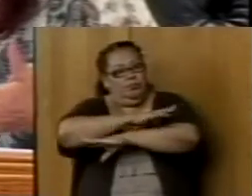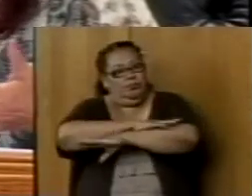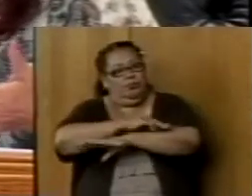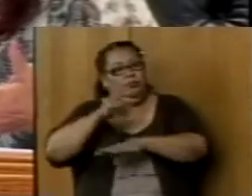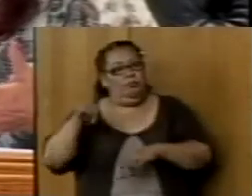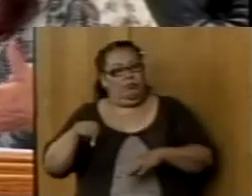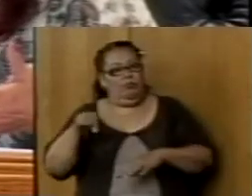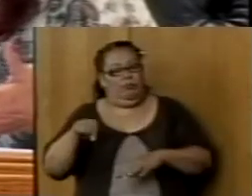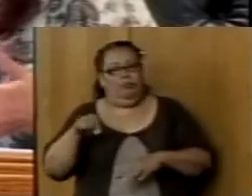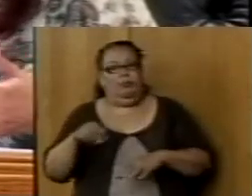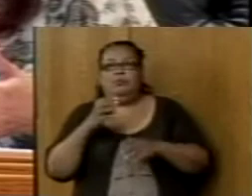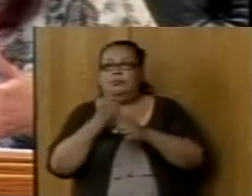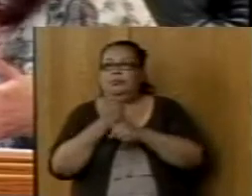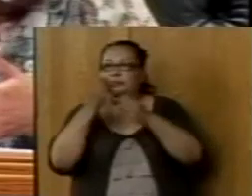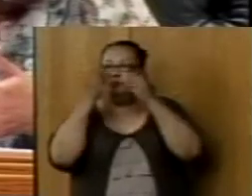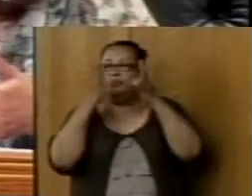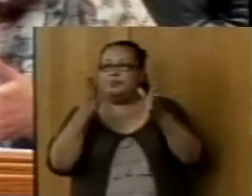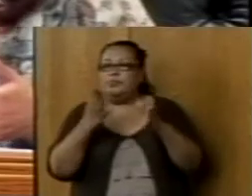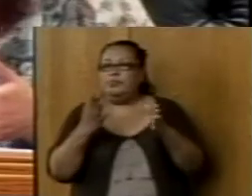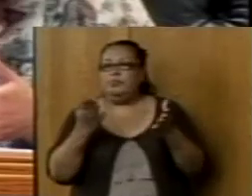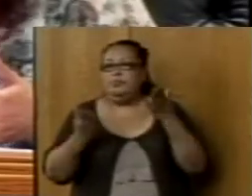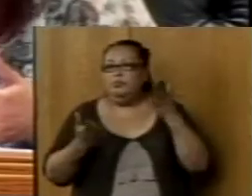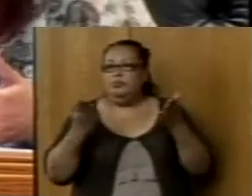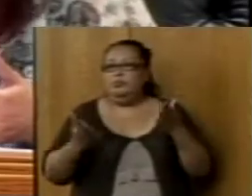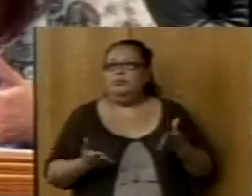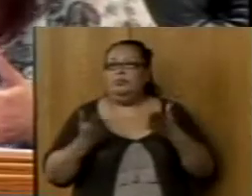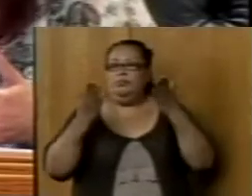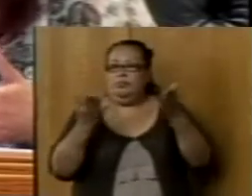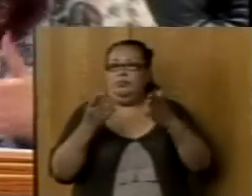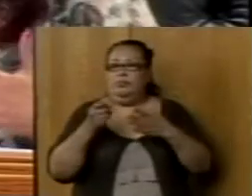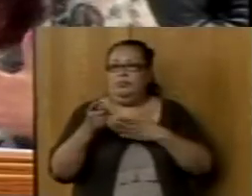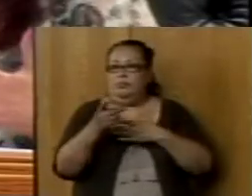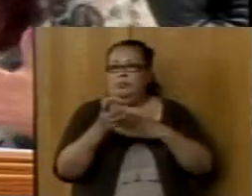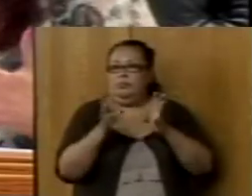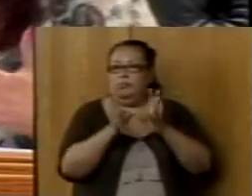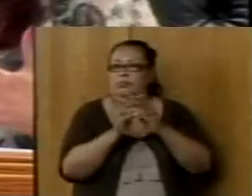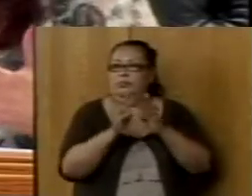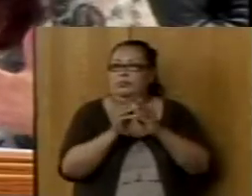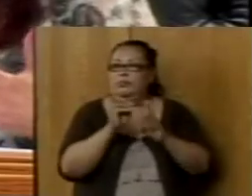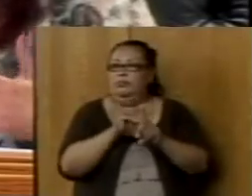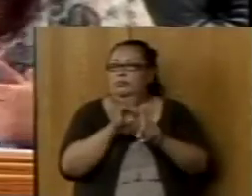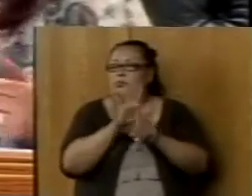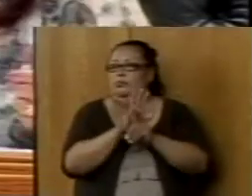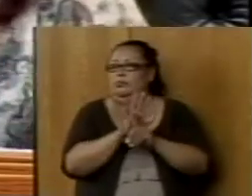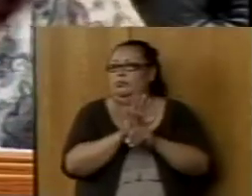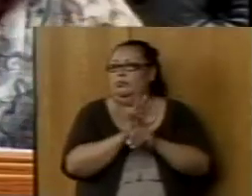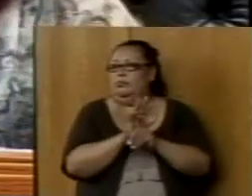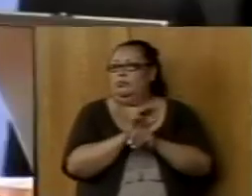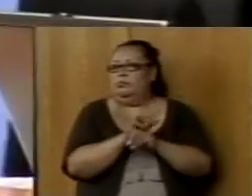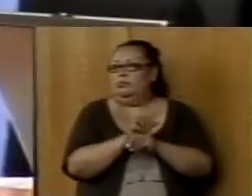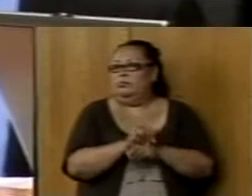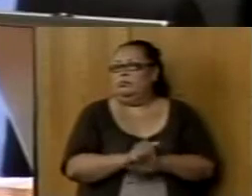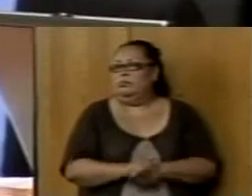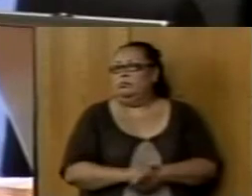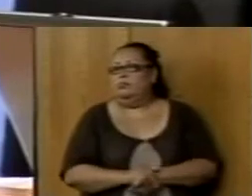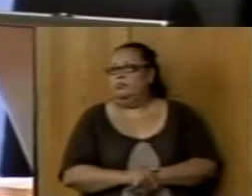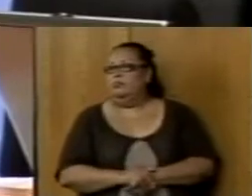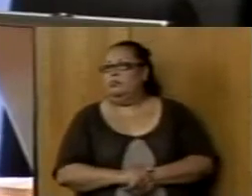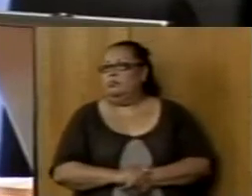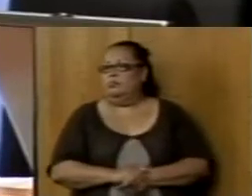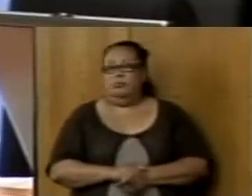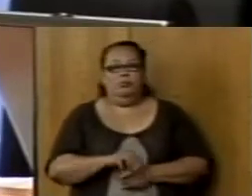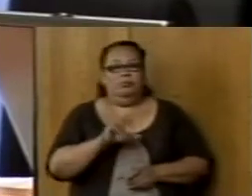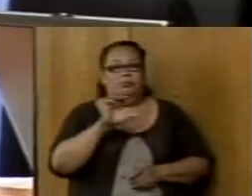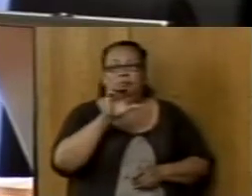item until we get that information, and then maybe put it on for the next meeting. Would it affect? This will be a direct question to the